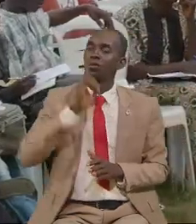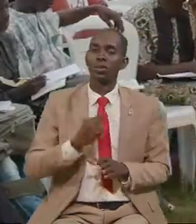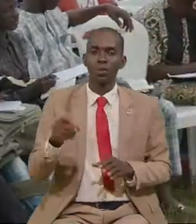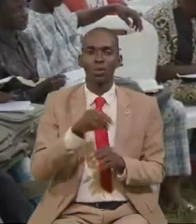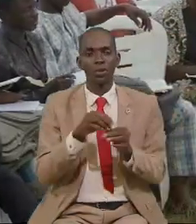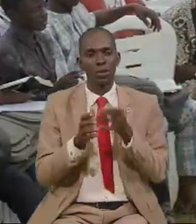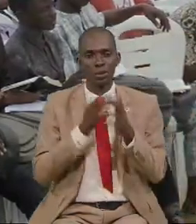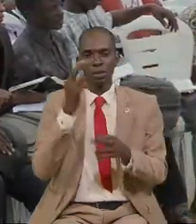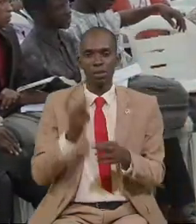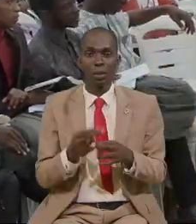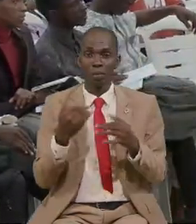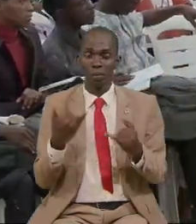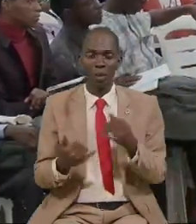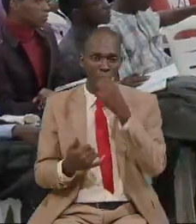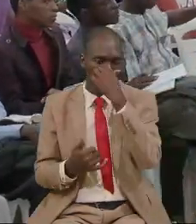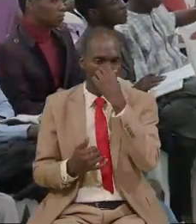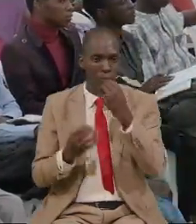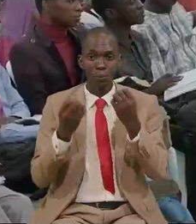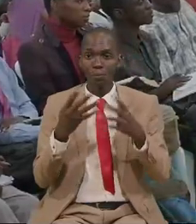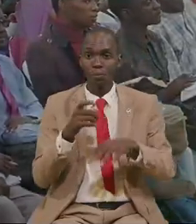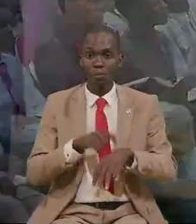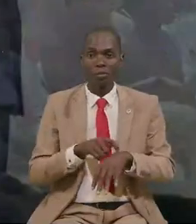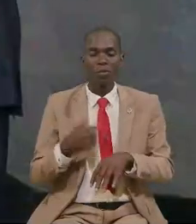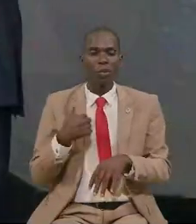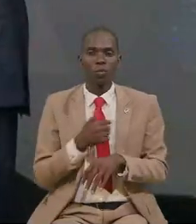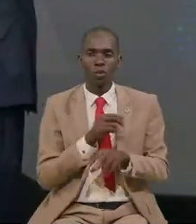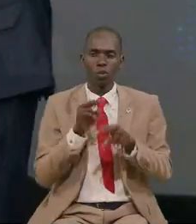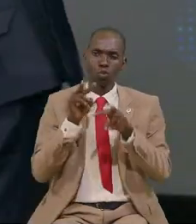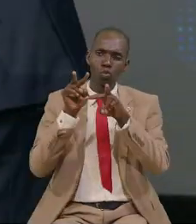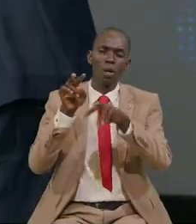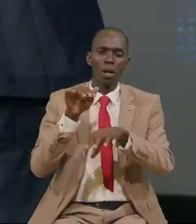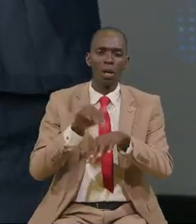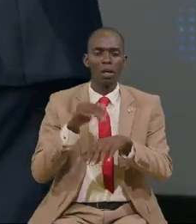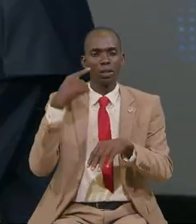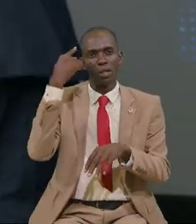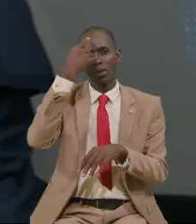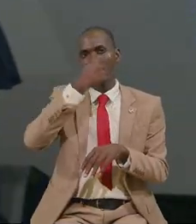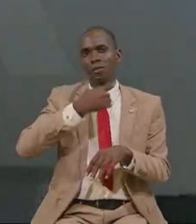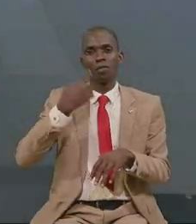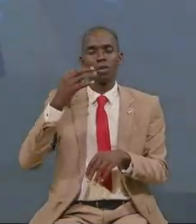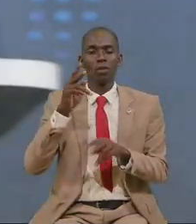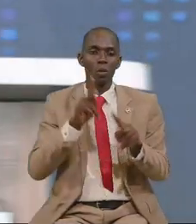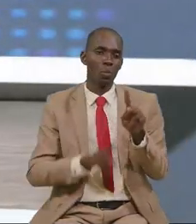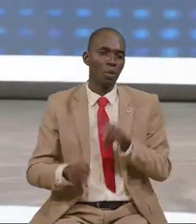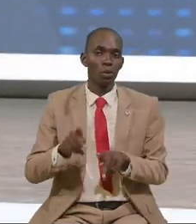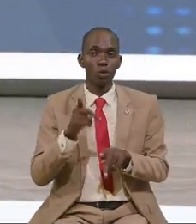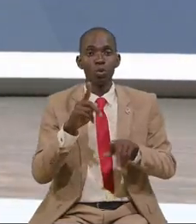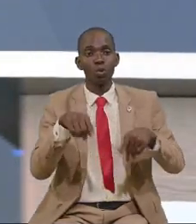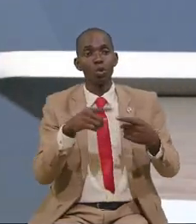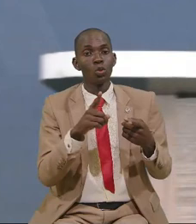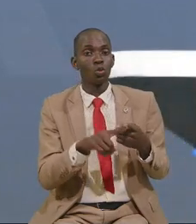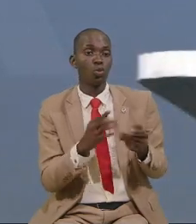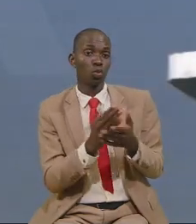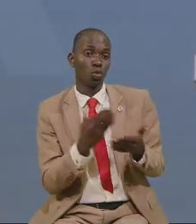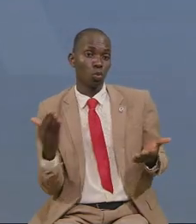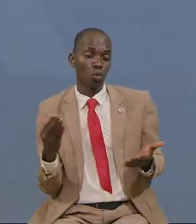Now, many times we look at the faces of the people. You're going to somebody, you're going to tell him